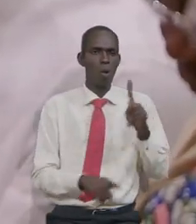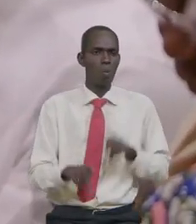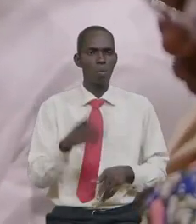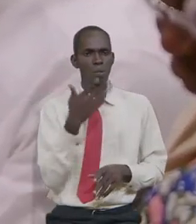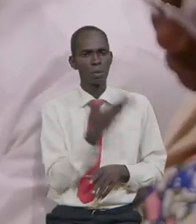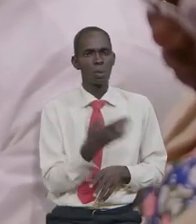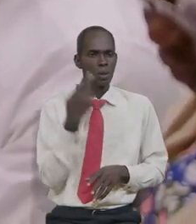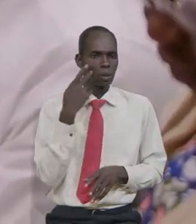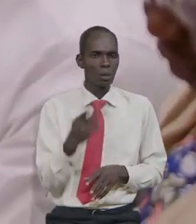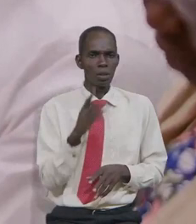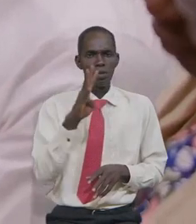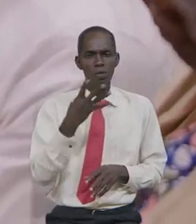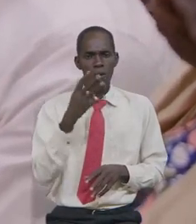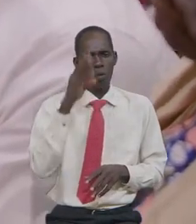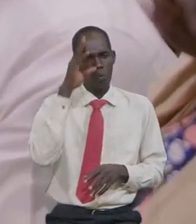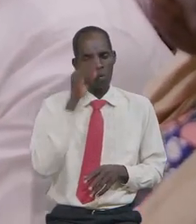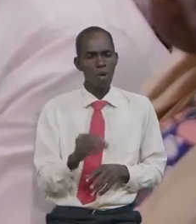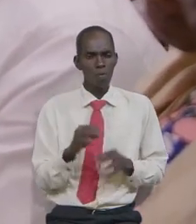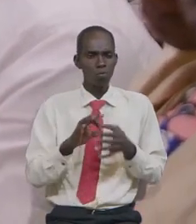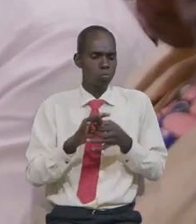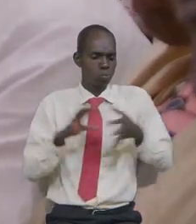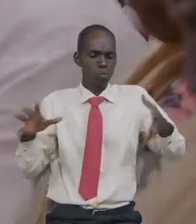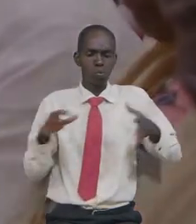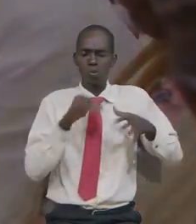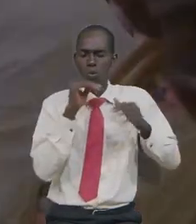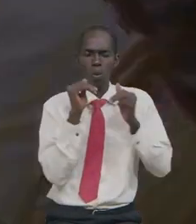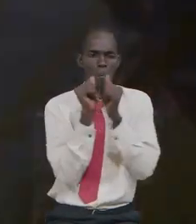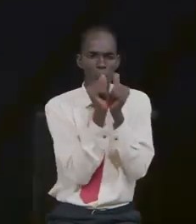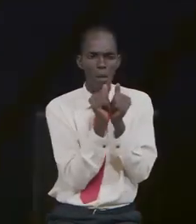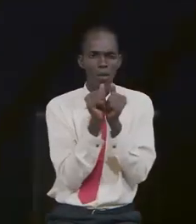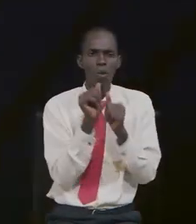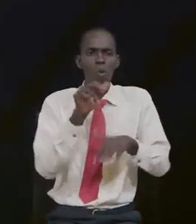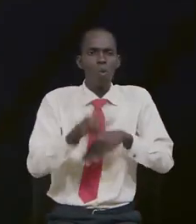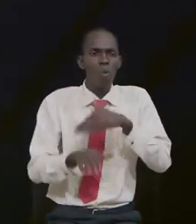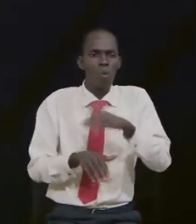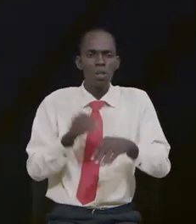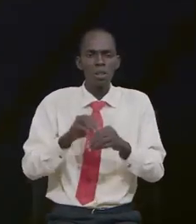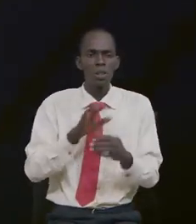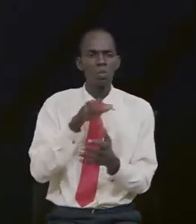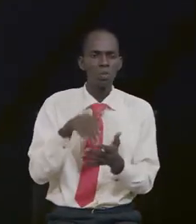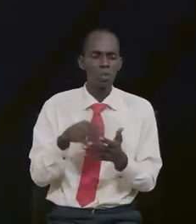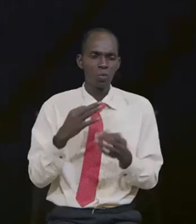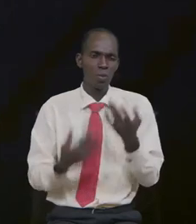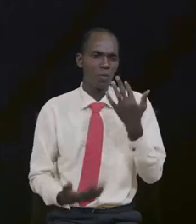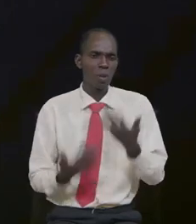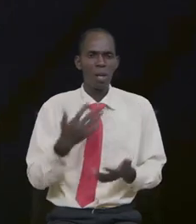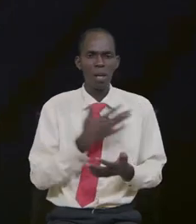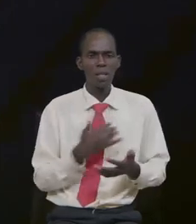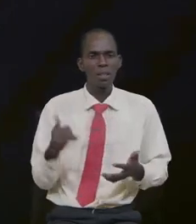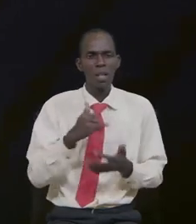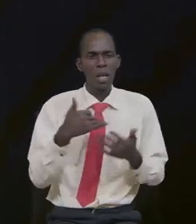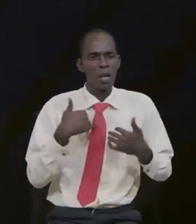no hurt, and the form of the fourth is like the